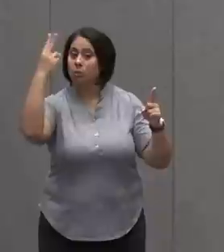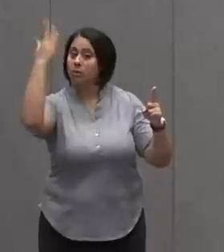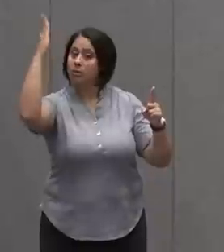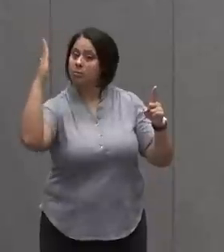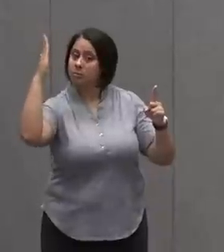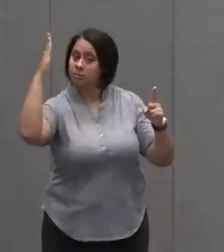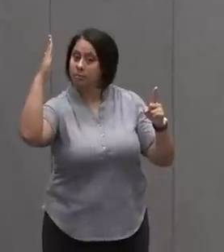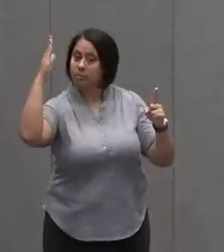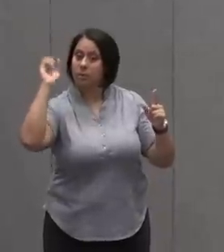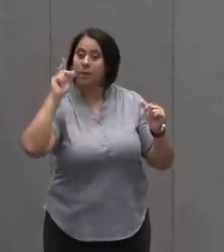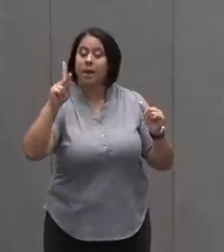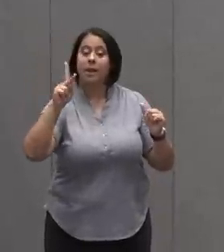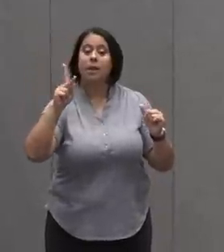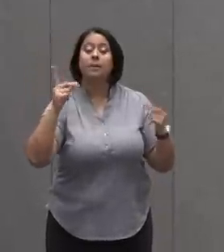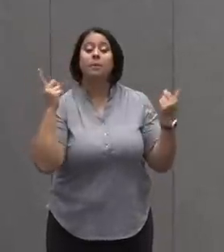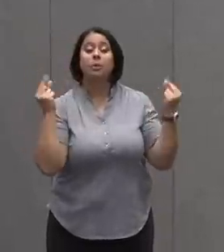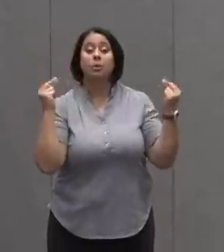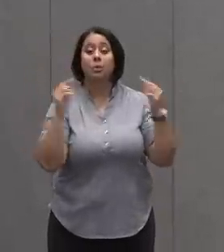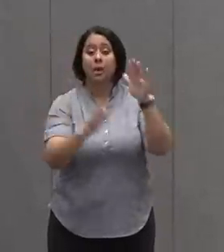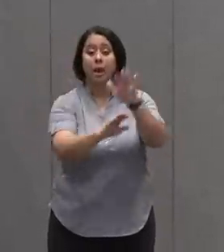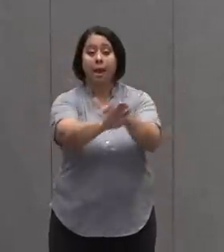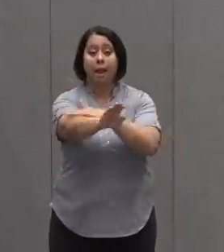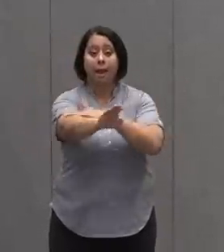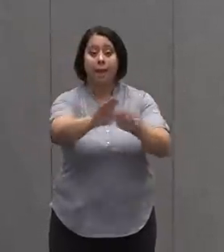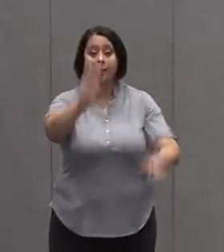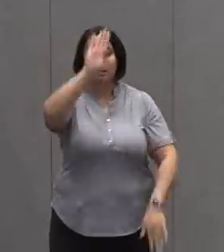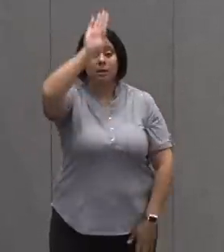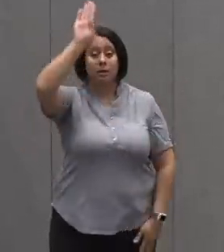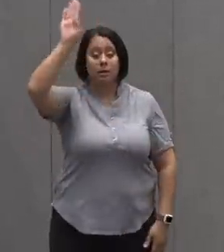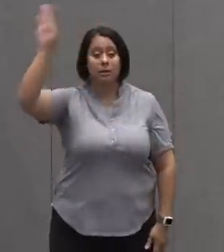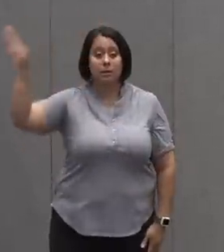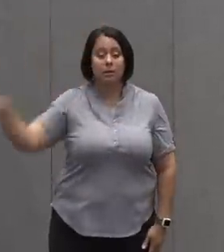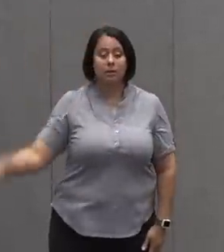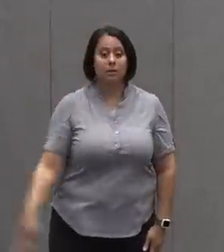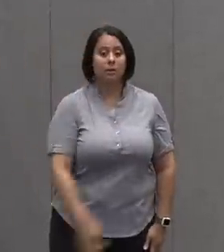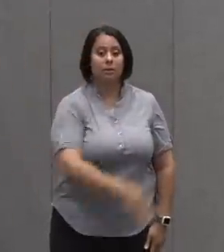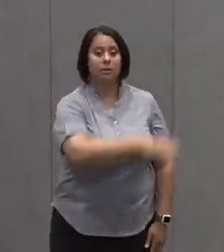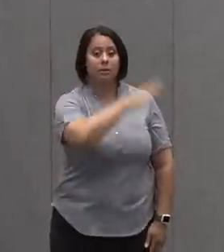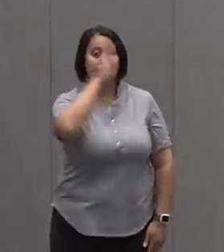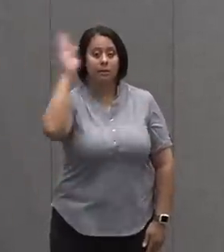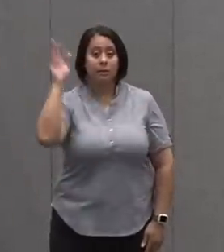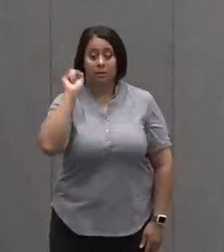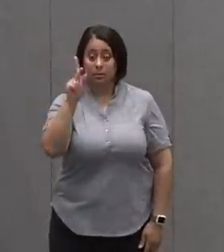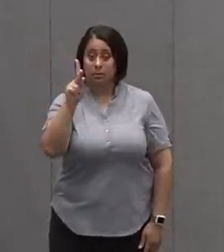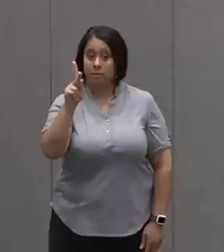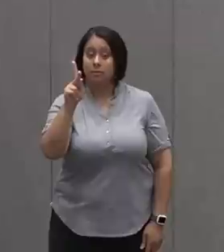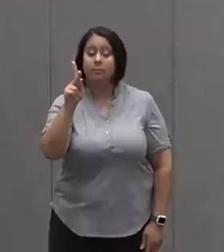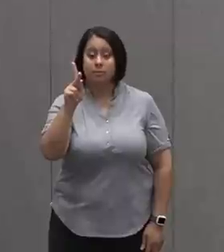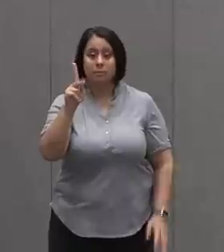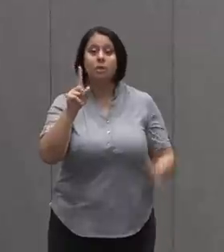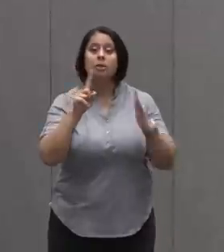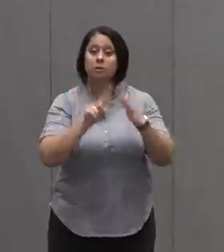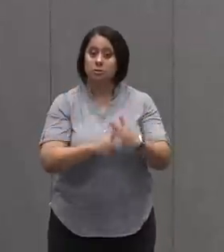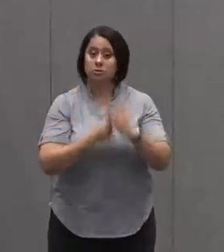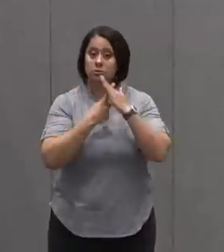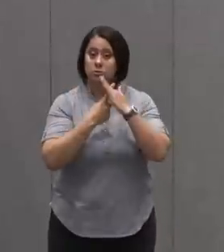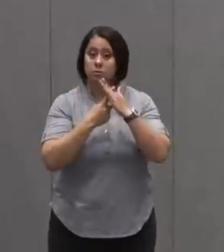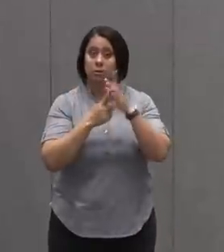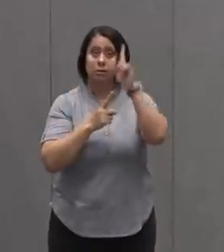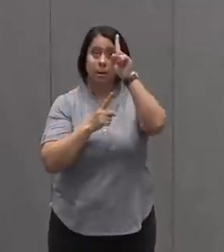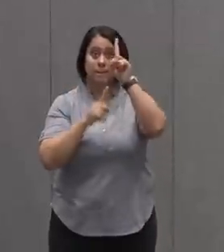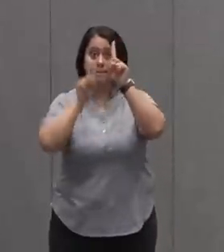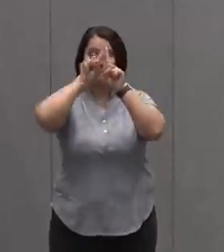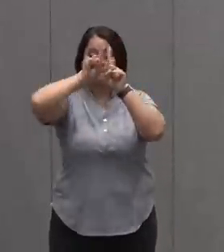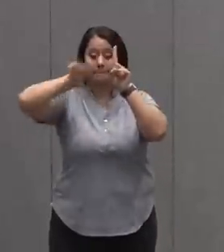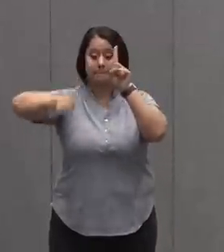be taking our hand and we're going to be moving it in a clockwise fashion, going back, starting at the top and